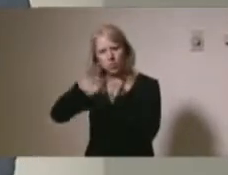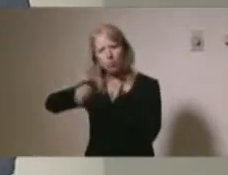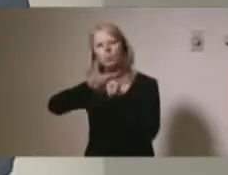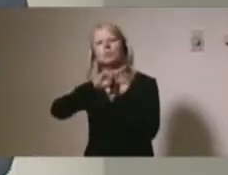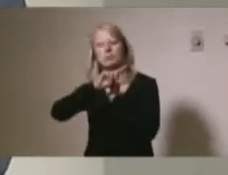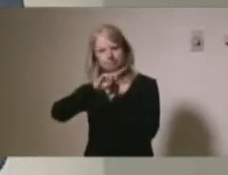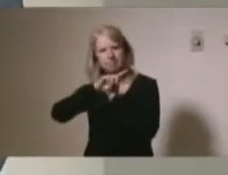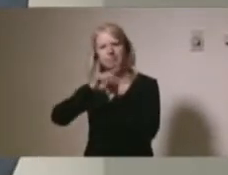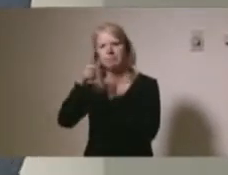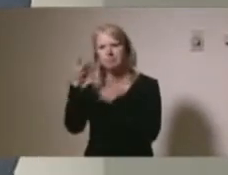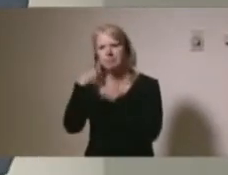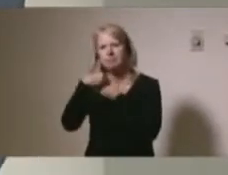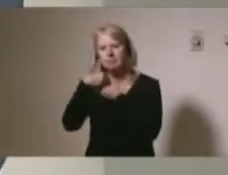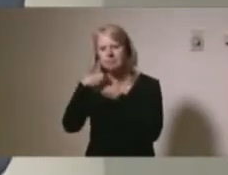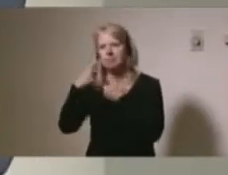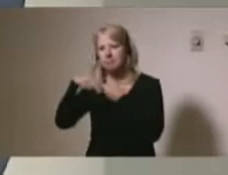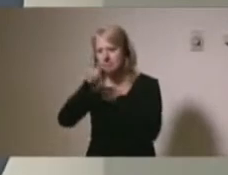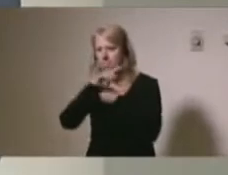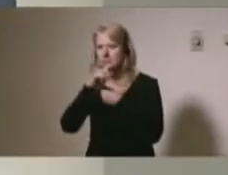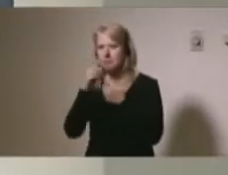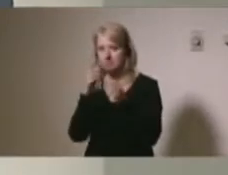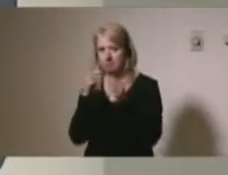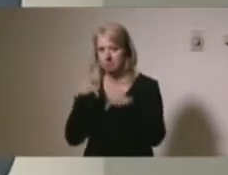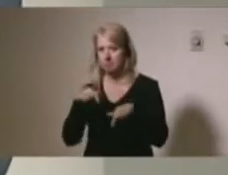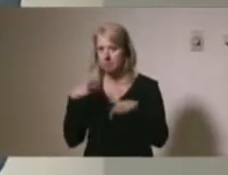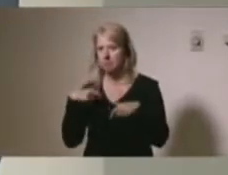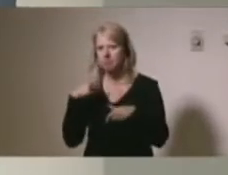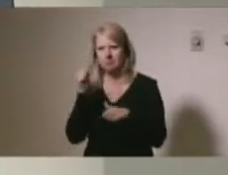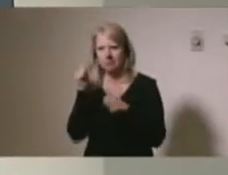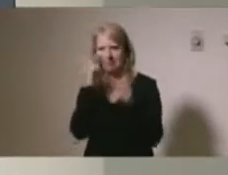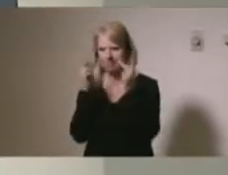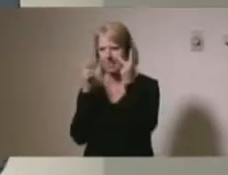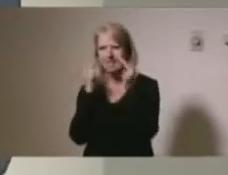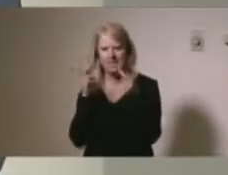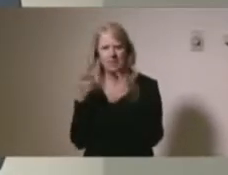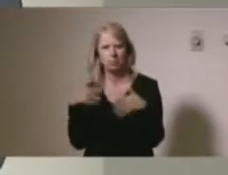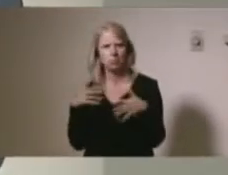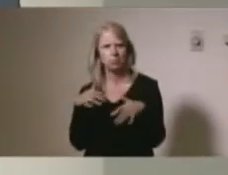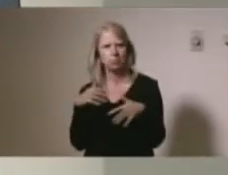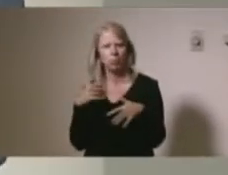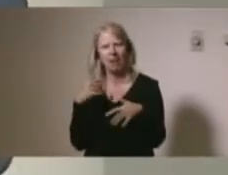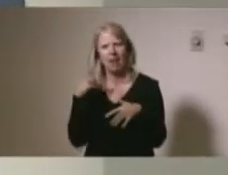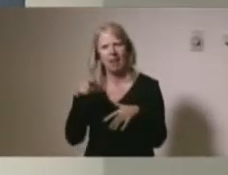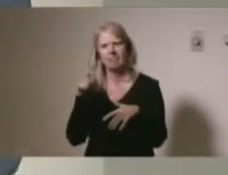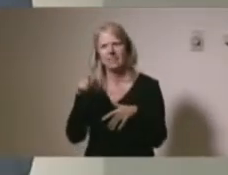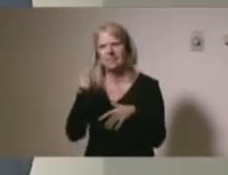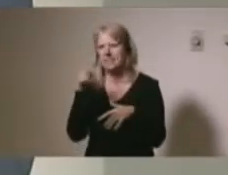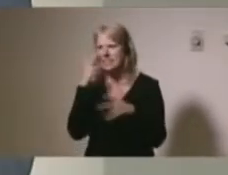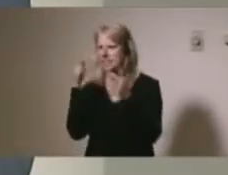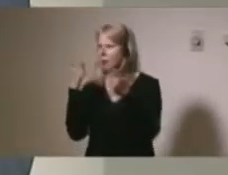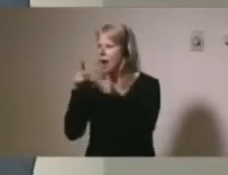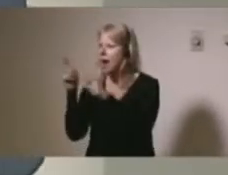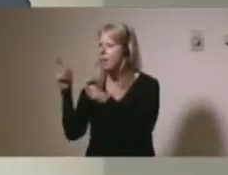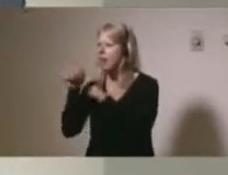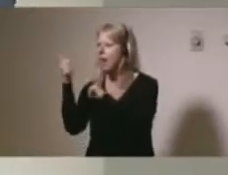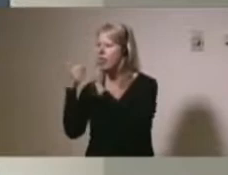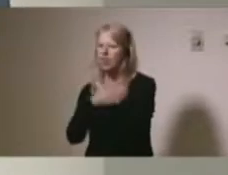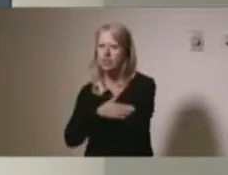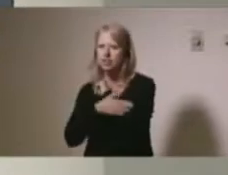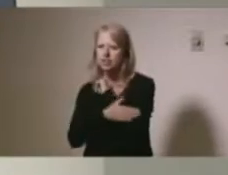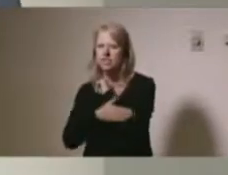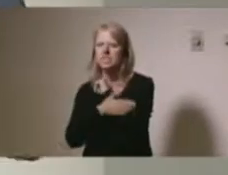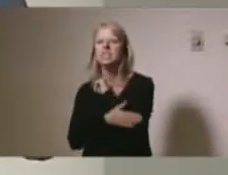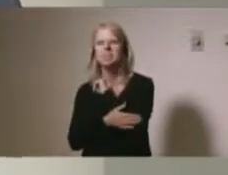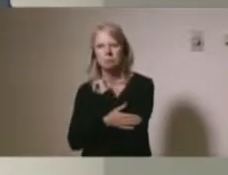all those who participated in this conference, because we can see that what's happening in the different countries